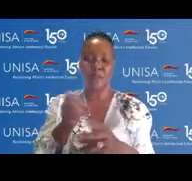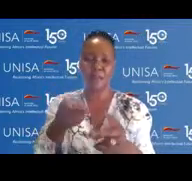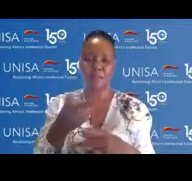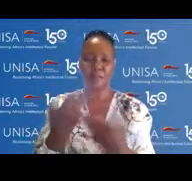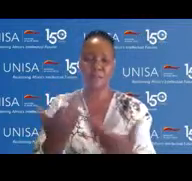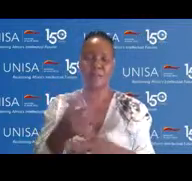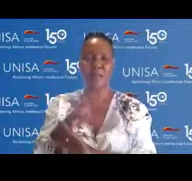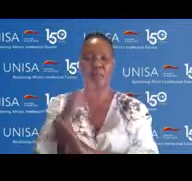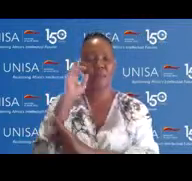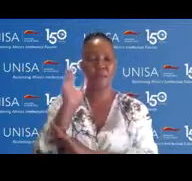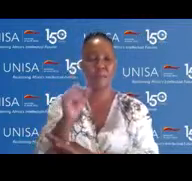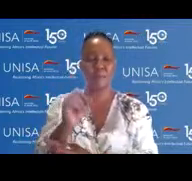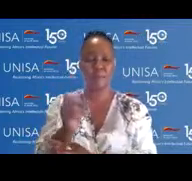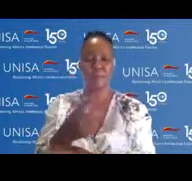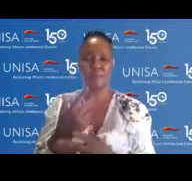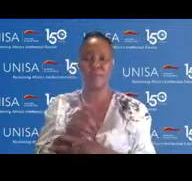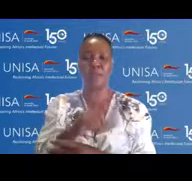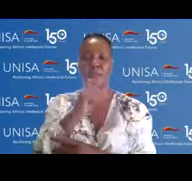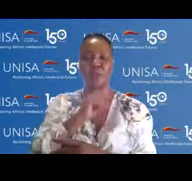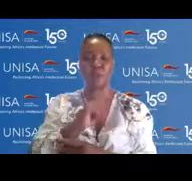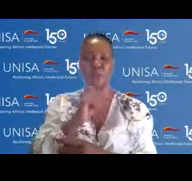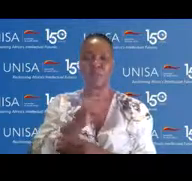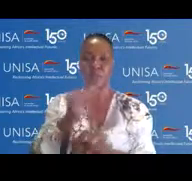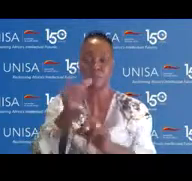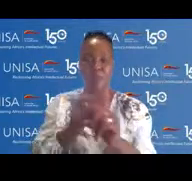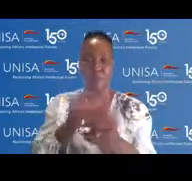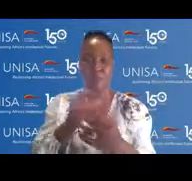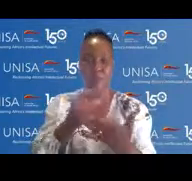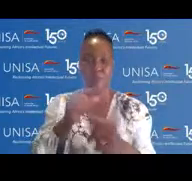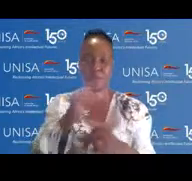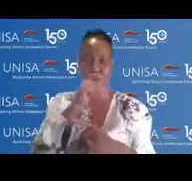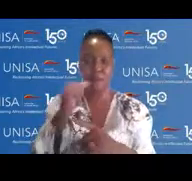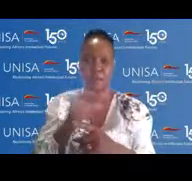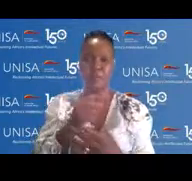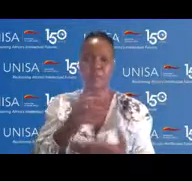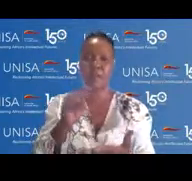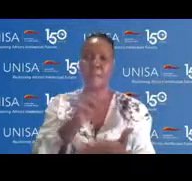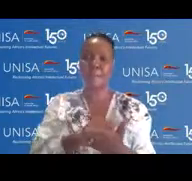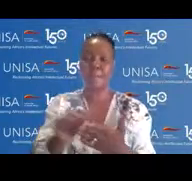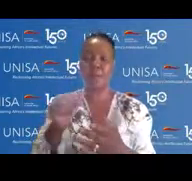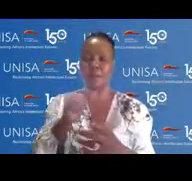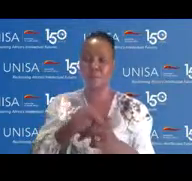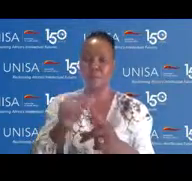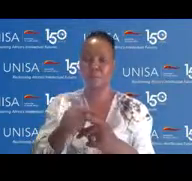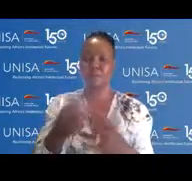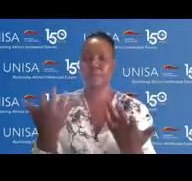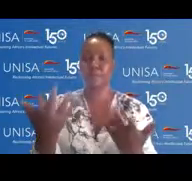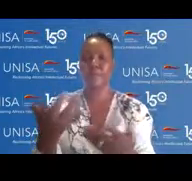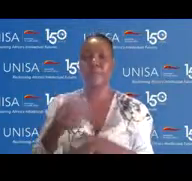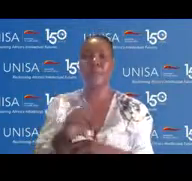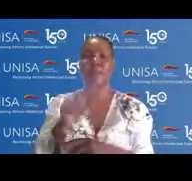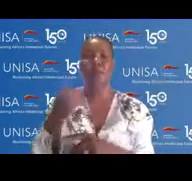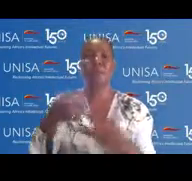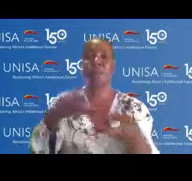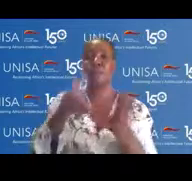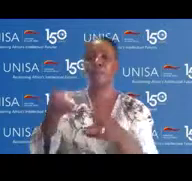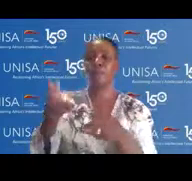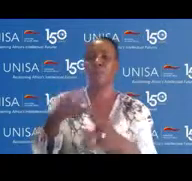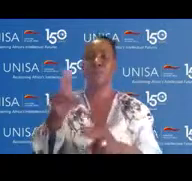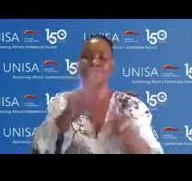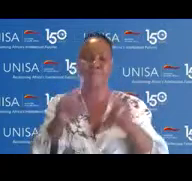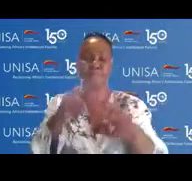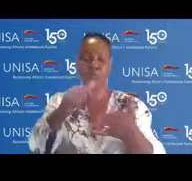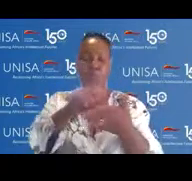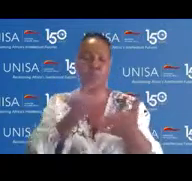sure you've got your username and password before you clear this type of information. But there we go, guys. So that's another way of actually looking at apps and getting